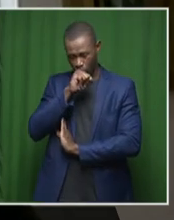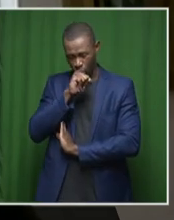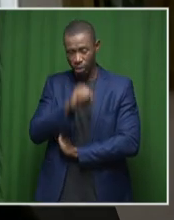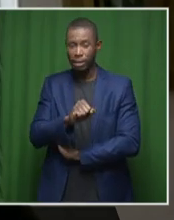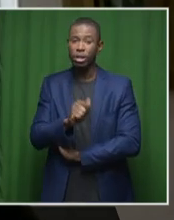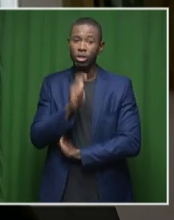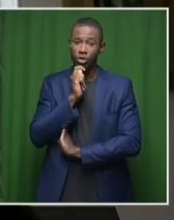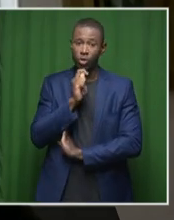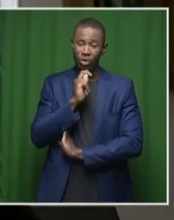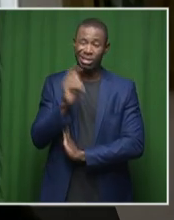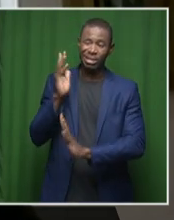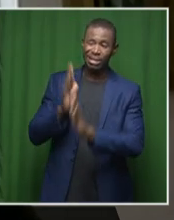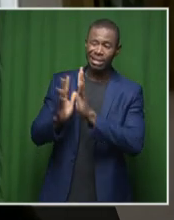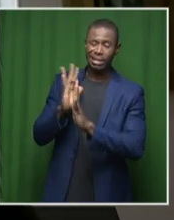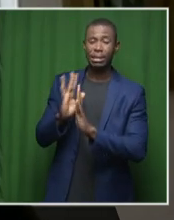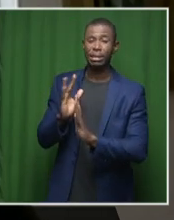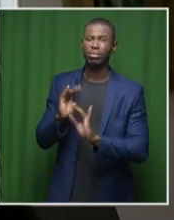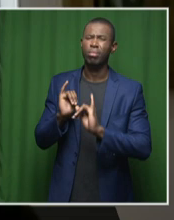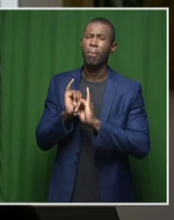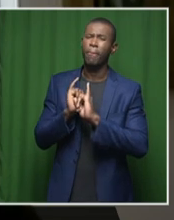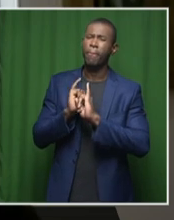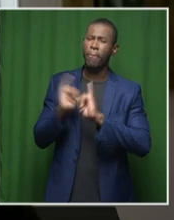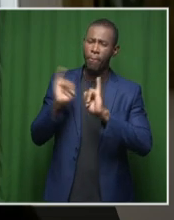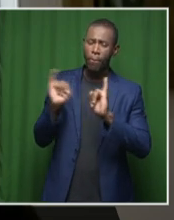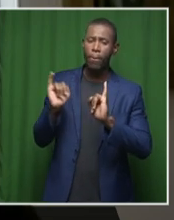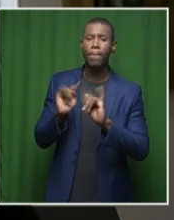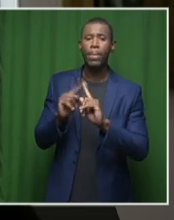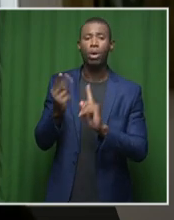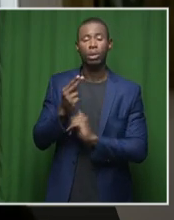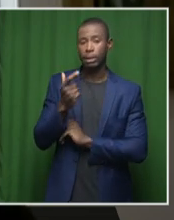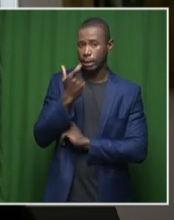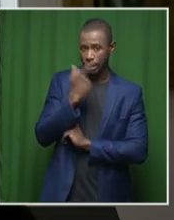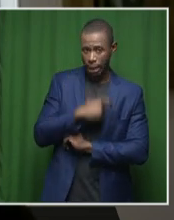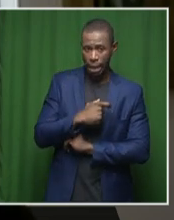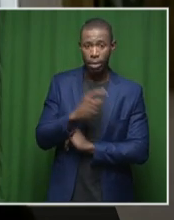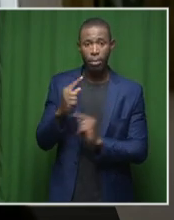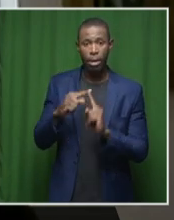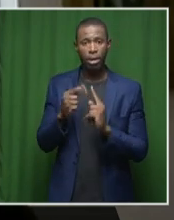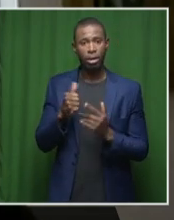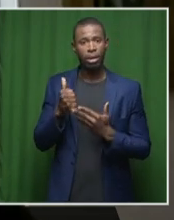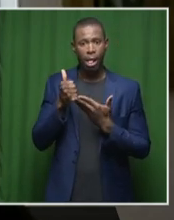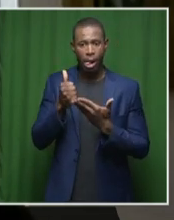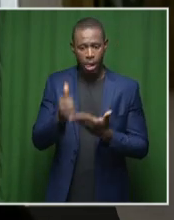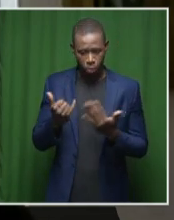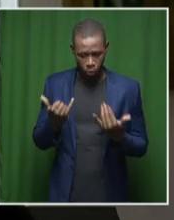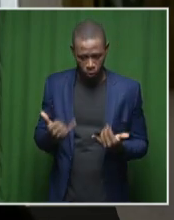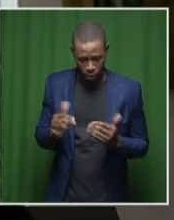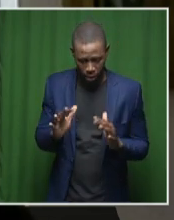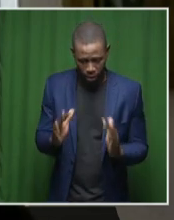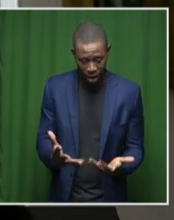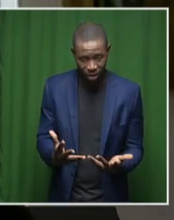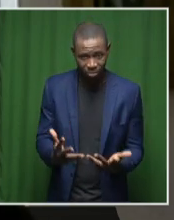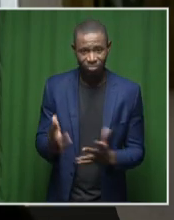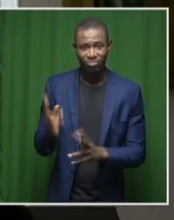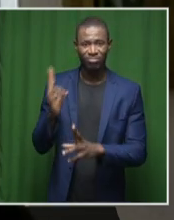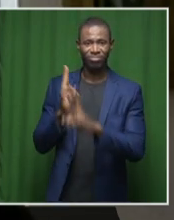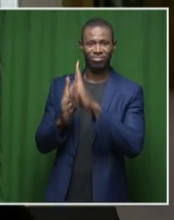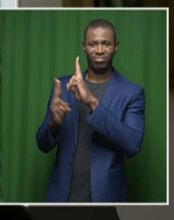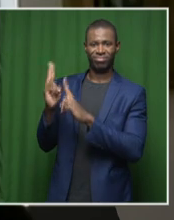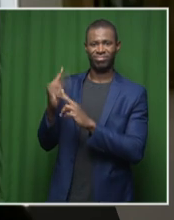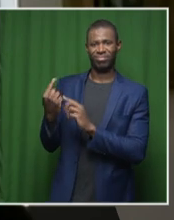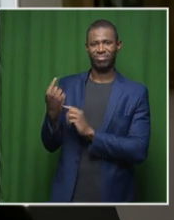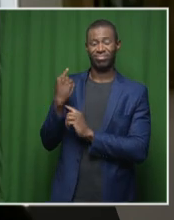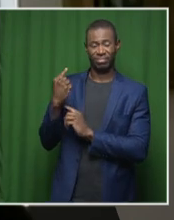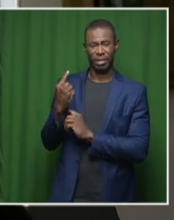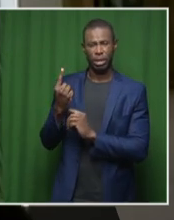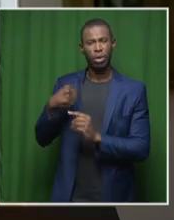and sad, but it shaped and it molded our society where we are today. So, you know, we have to investigate warfare in South